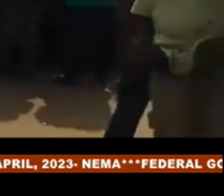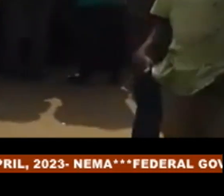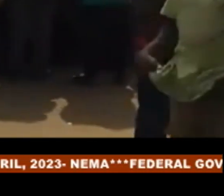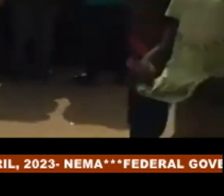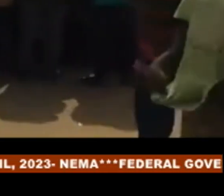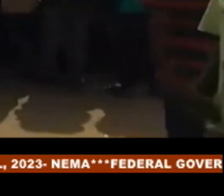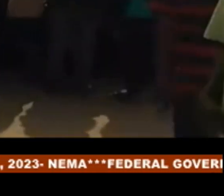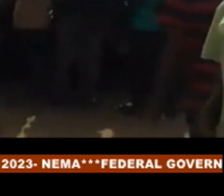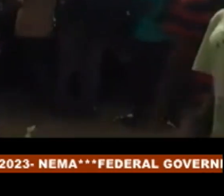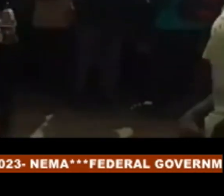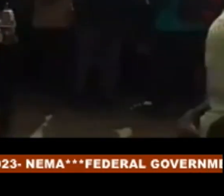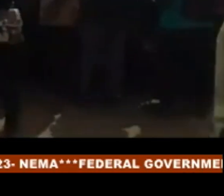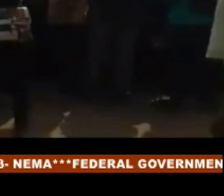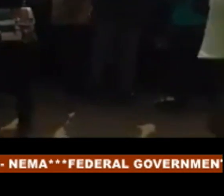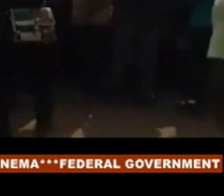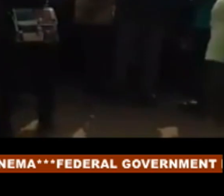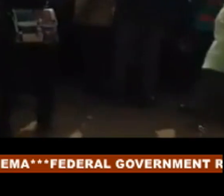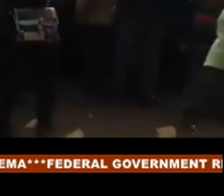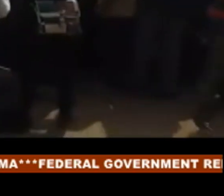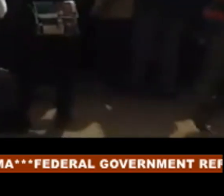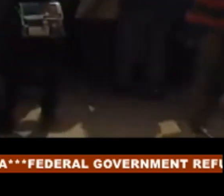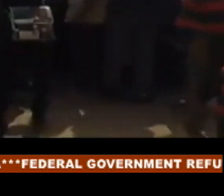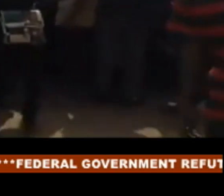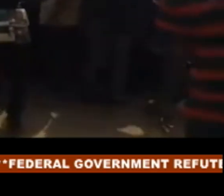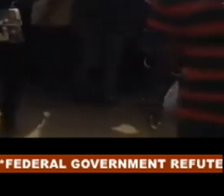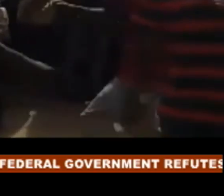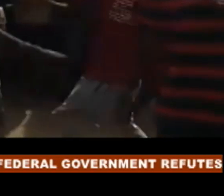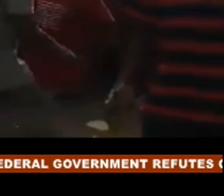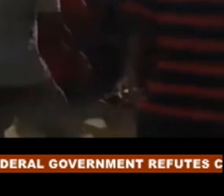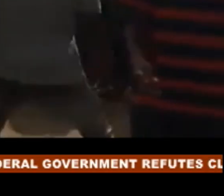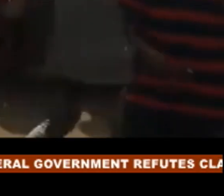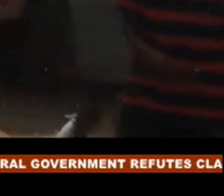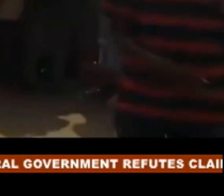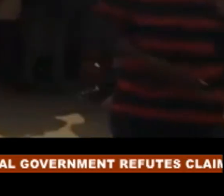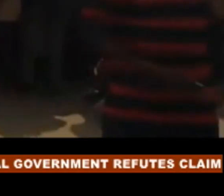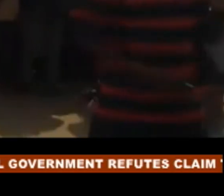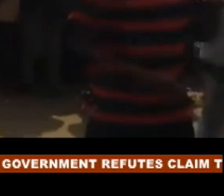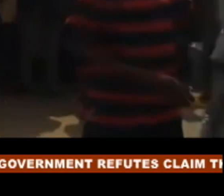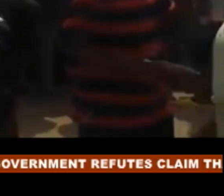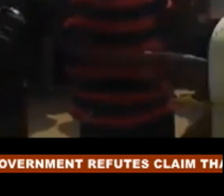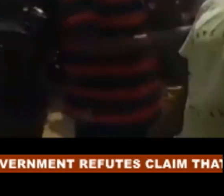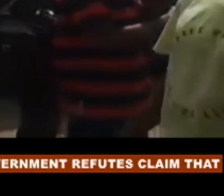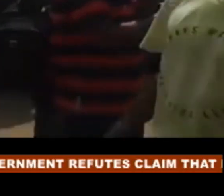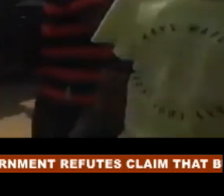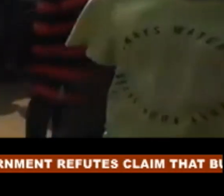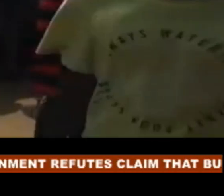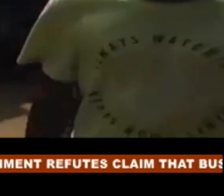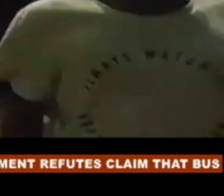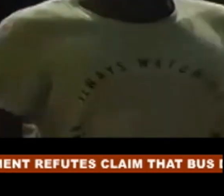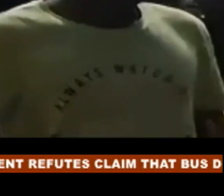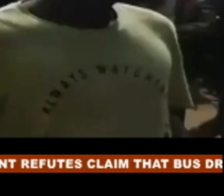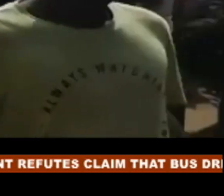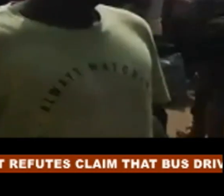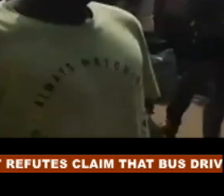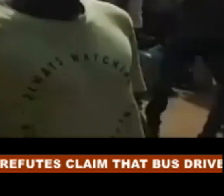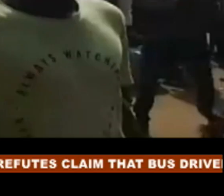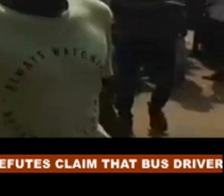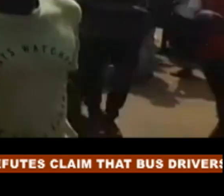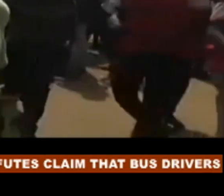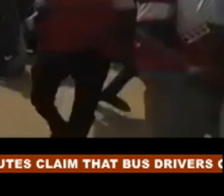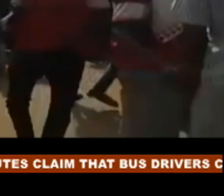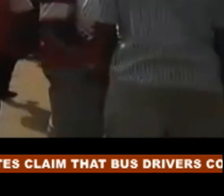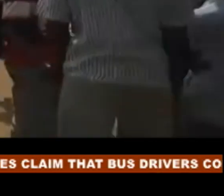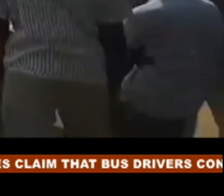them 400,000. So we believe, hopefully, we're looking at the next 2, 3, 4 days